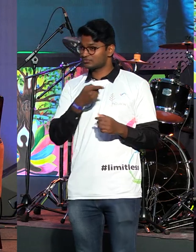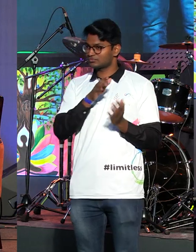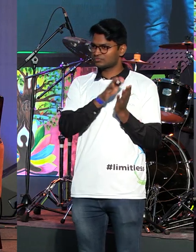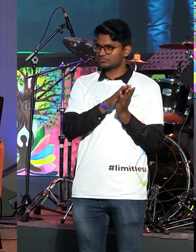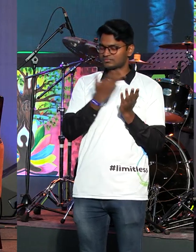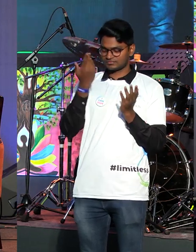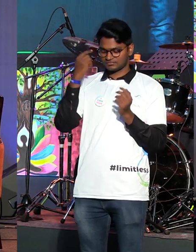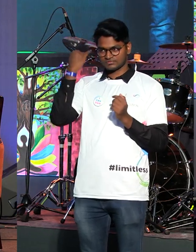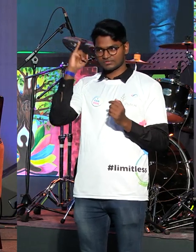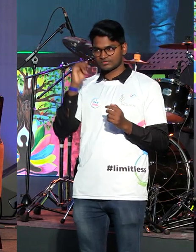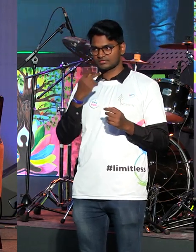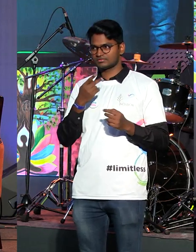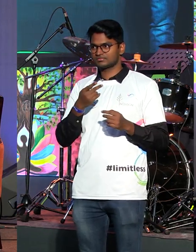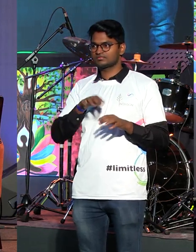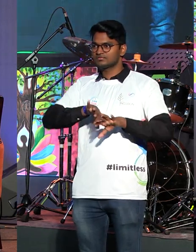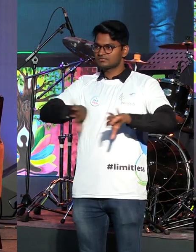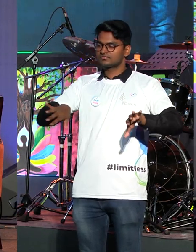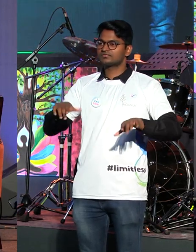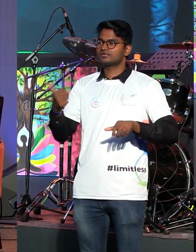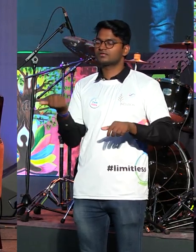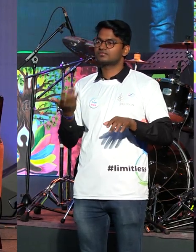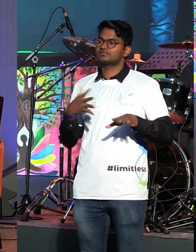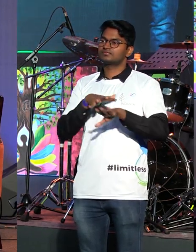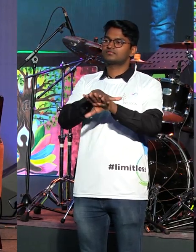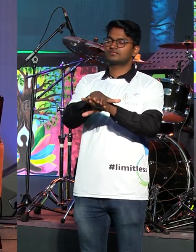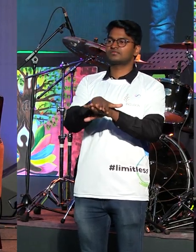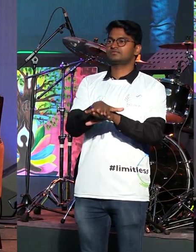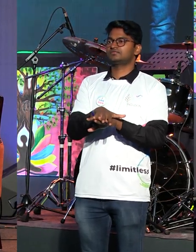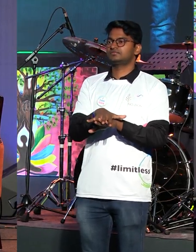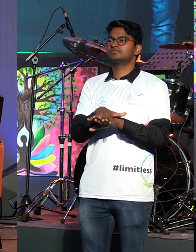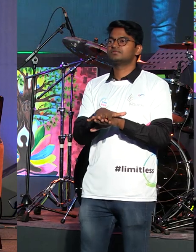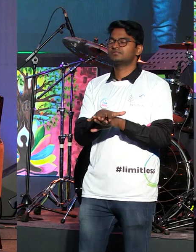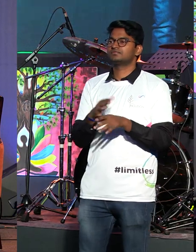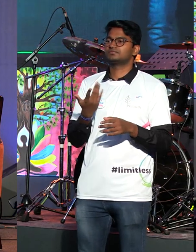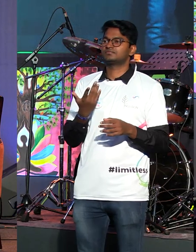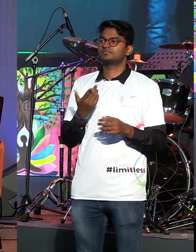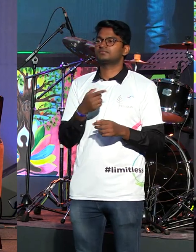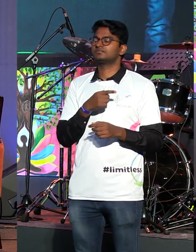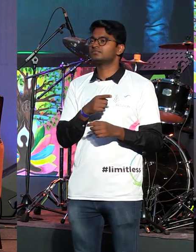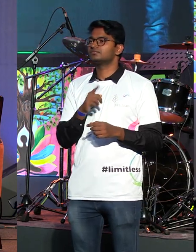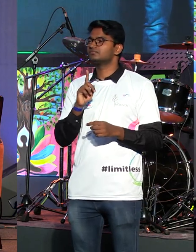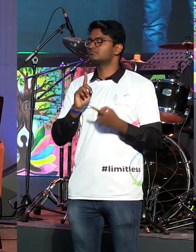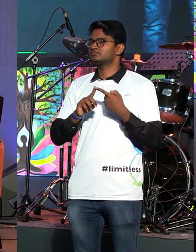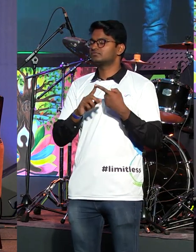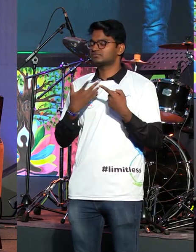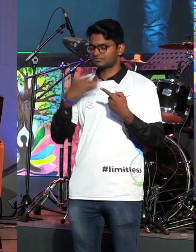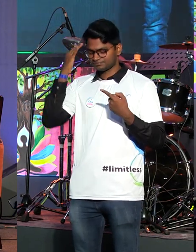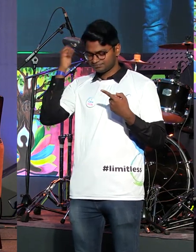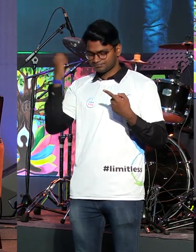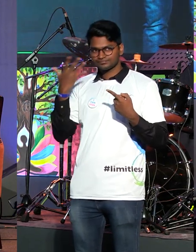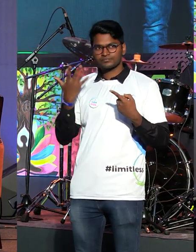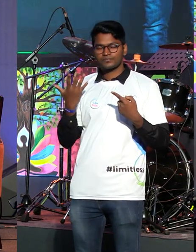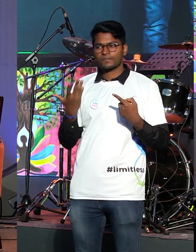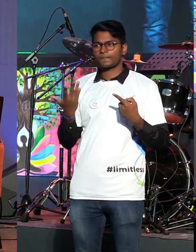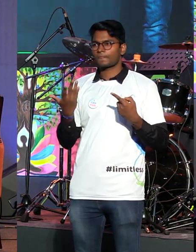of diversity and inclusion at the core of a lot of the work. And one of the things I remember was